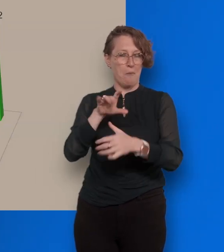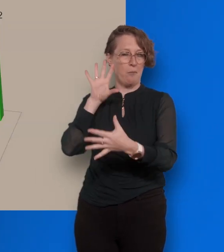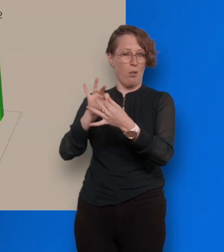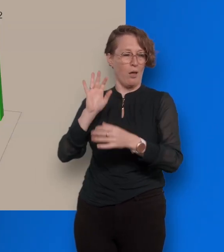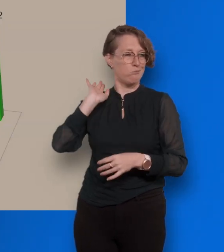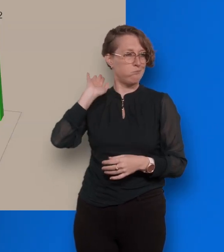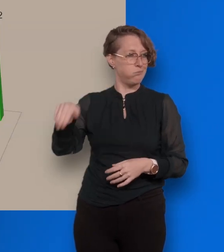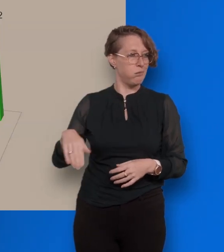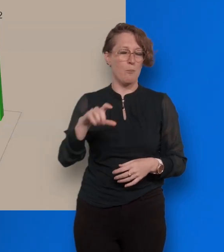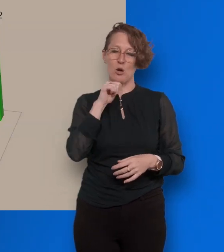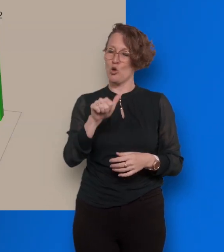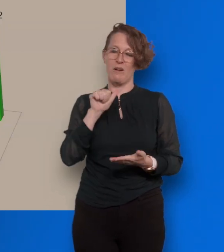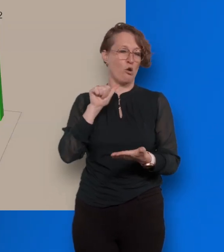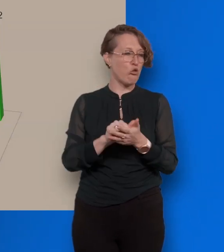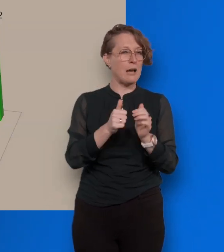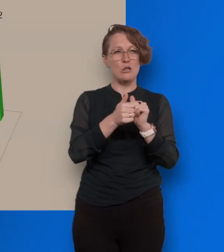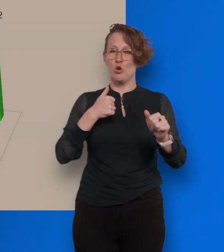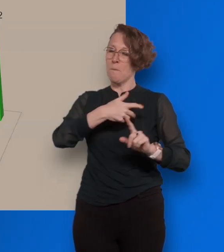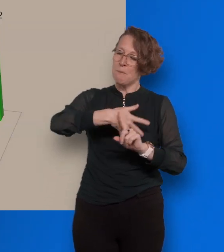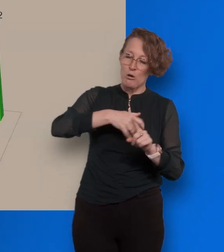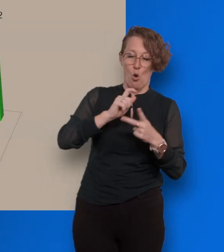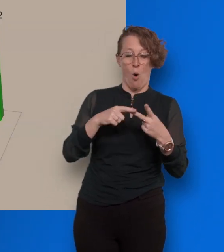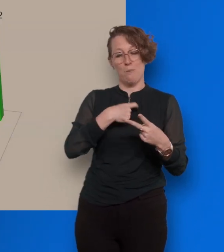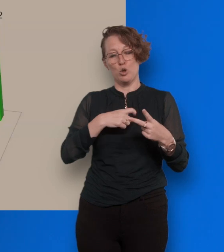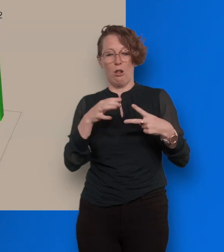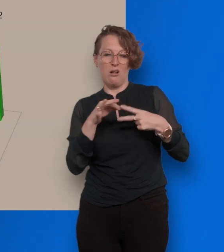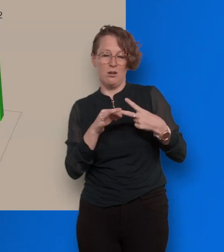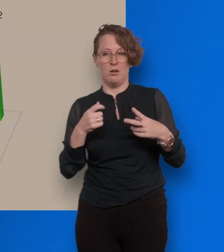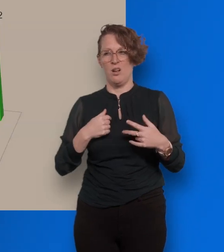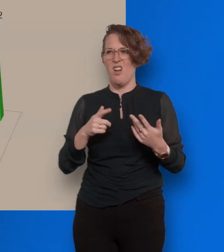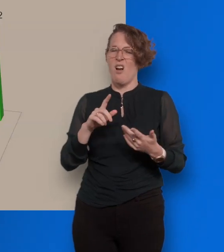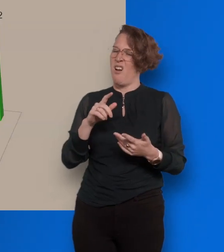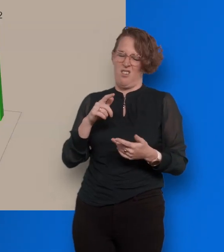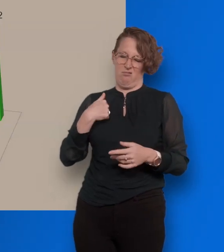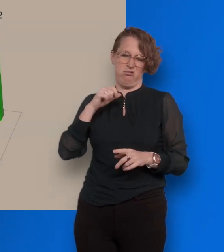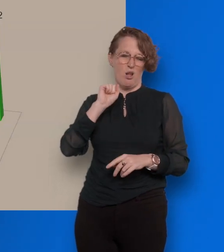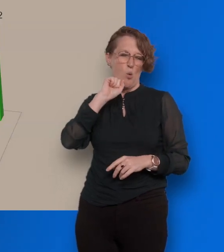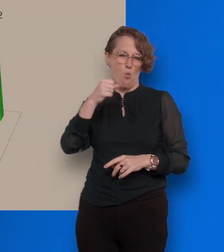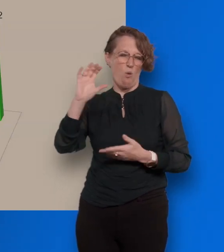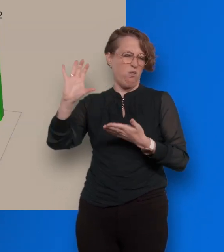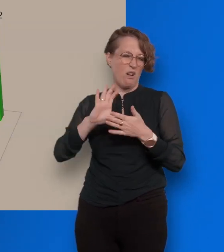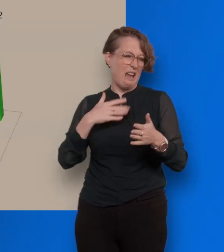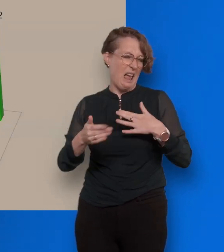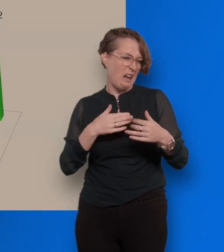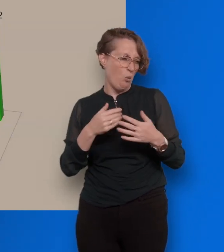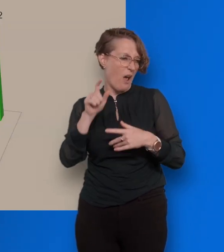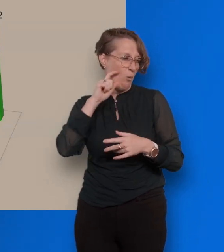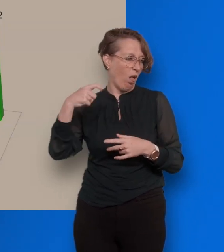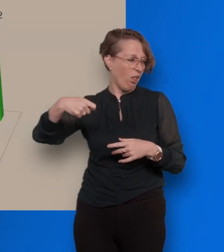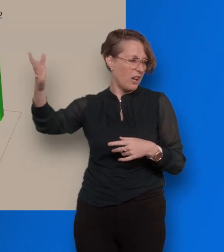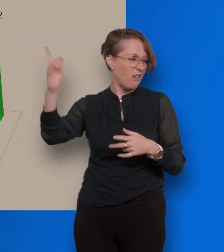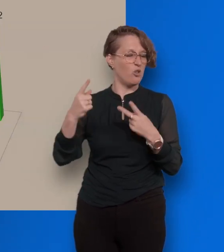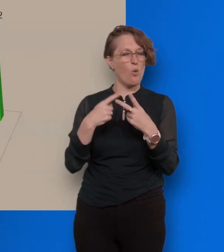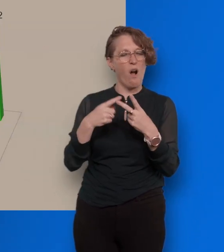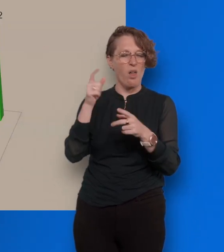it's an institutional background or a personal characteristic or whatever, I'm not going to get funded because all the awards will be given to people of a